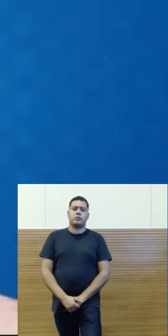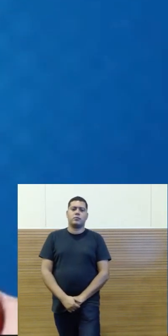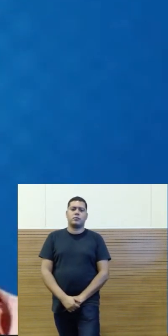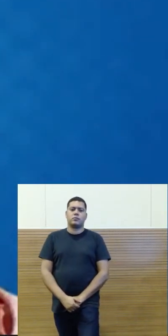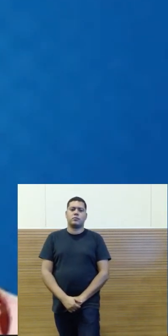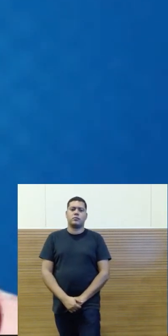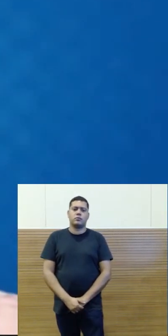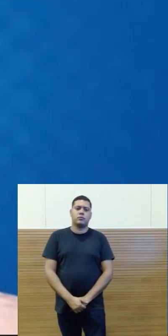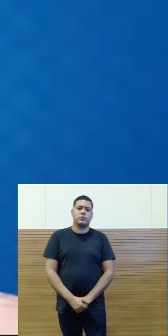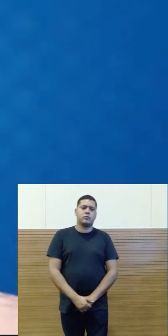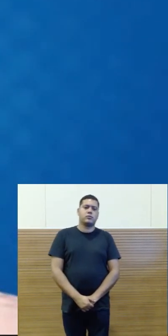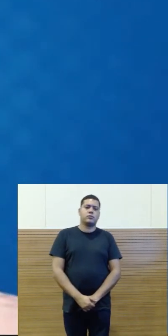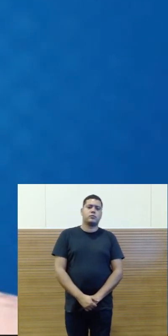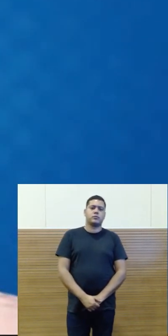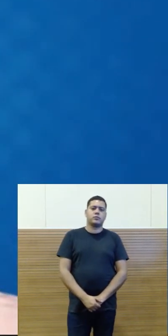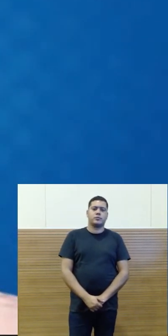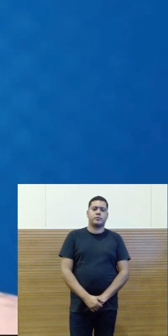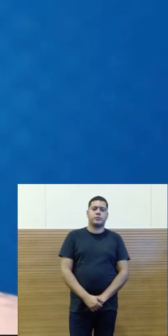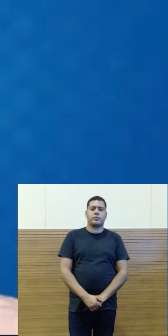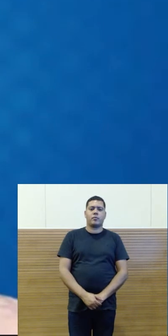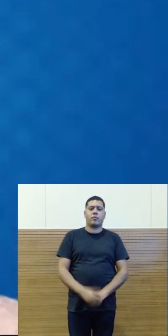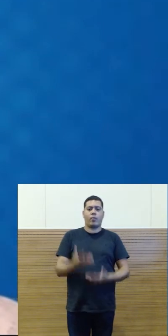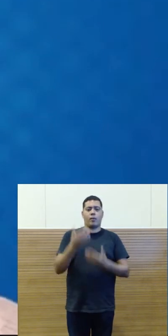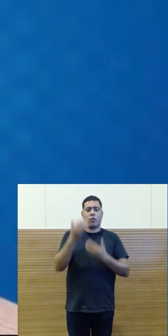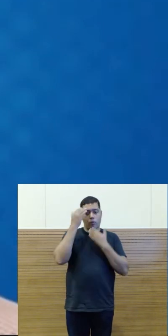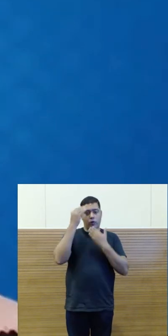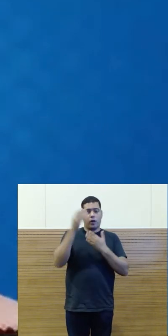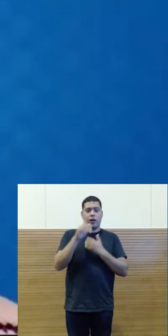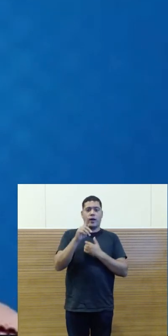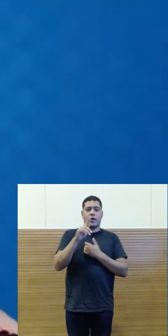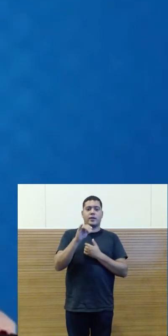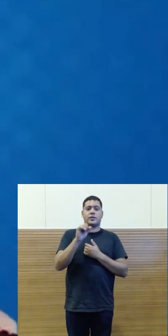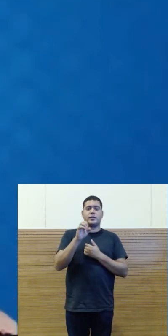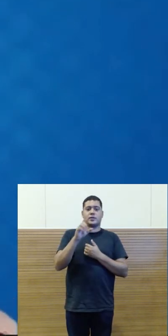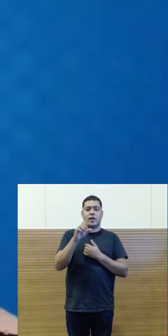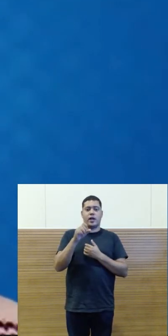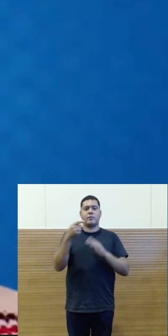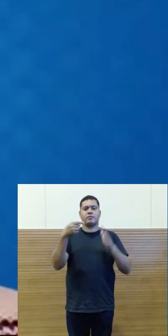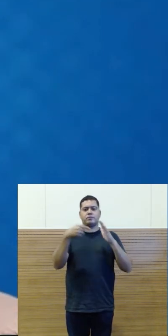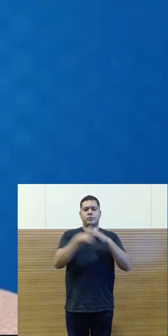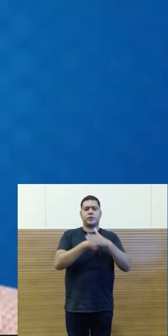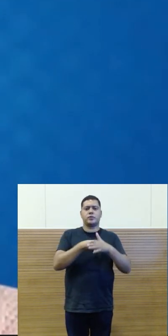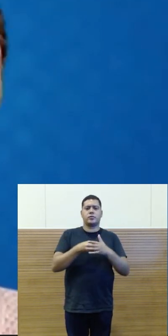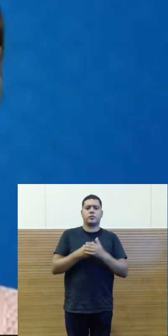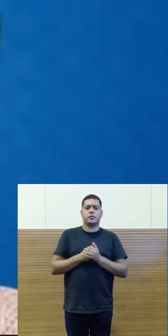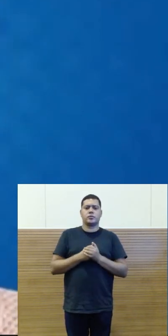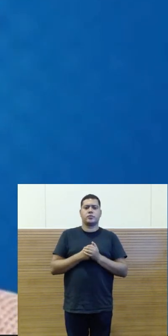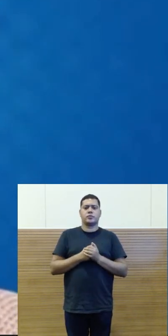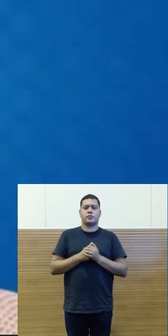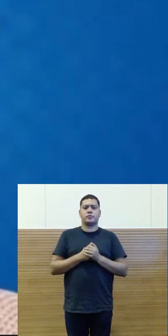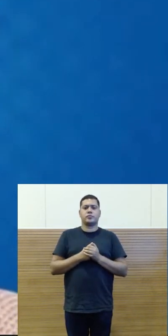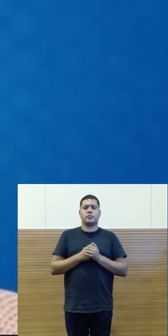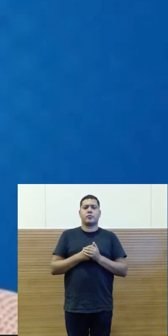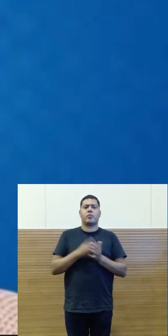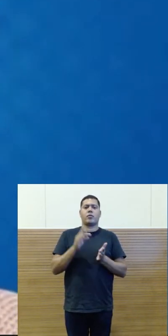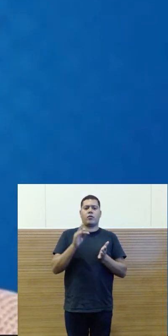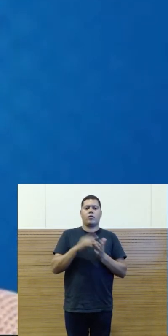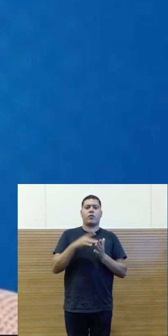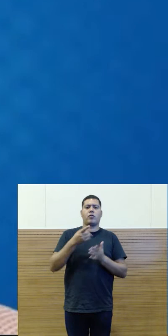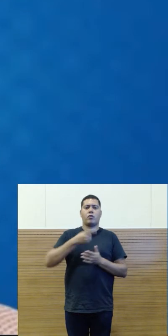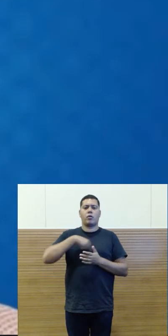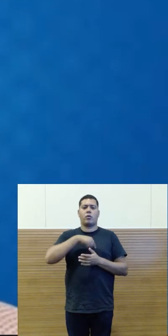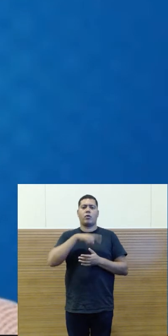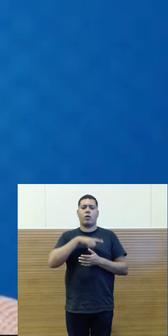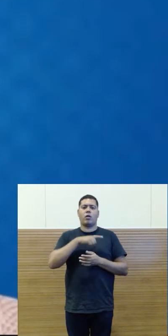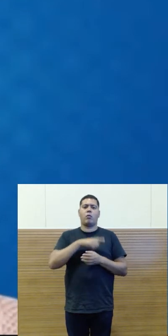Thank you, Giselle, for asking that question. In fact, we do have a concept note of